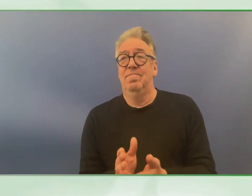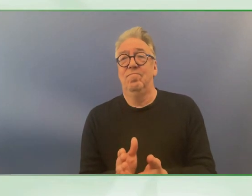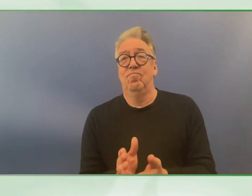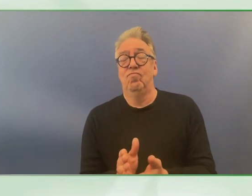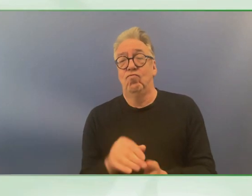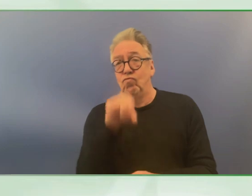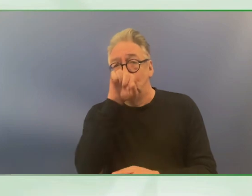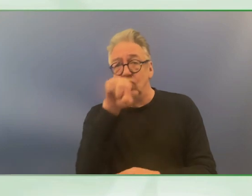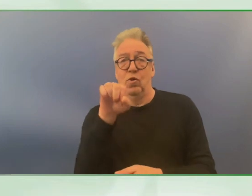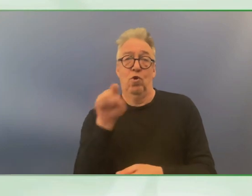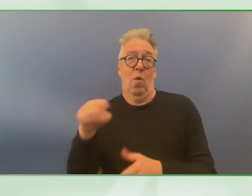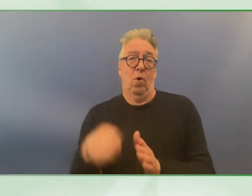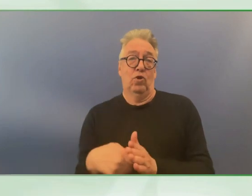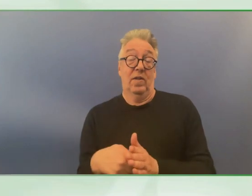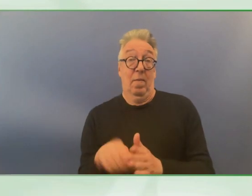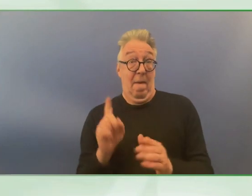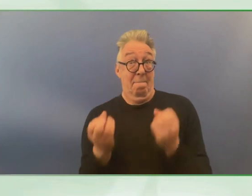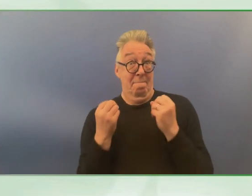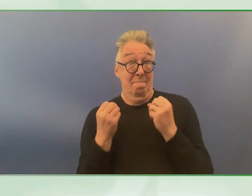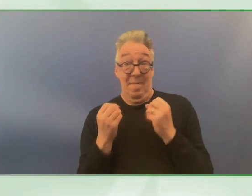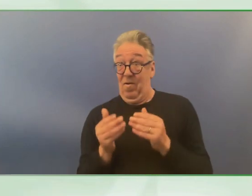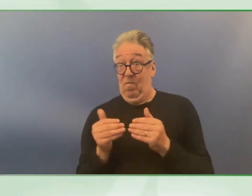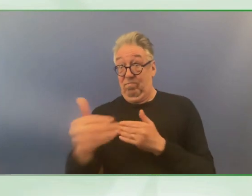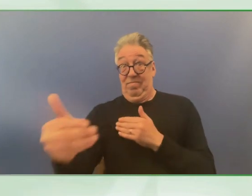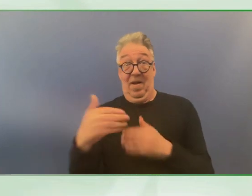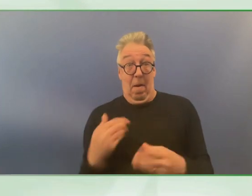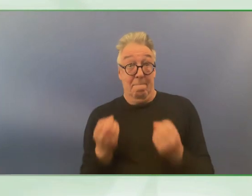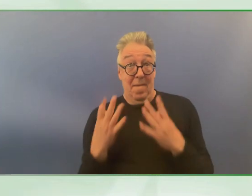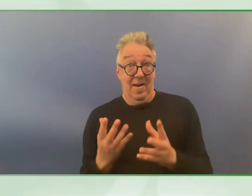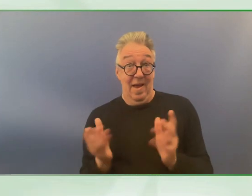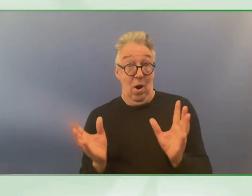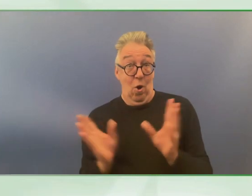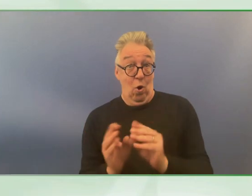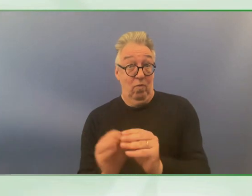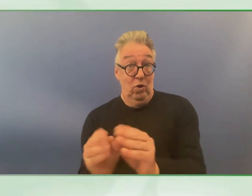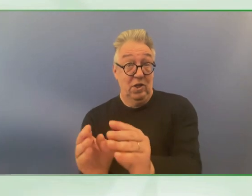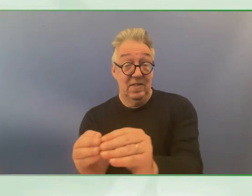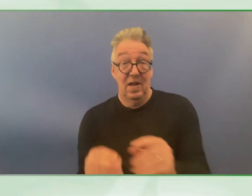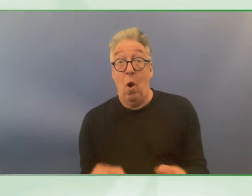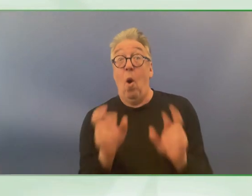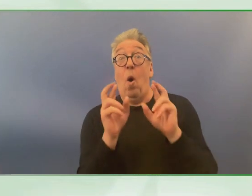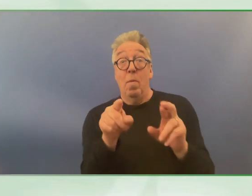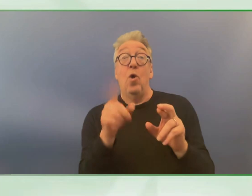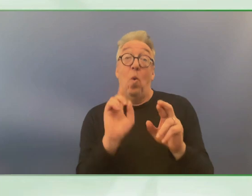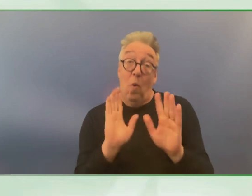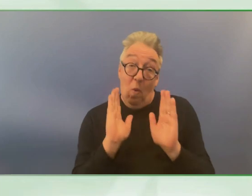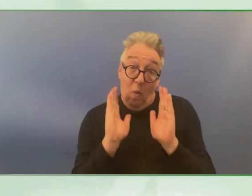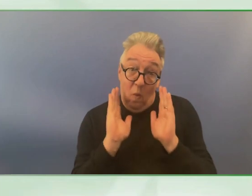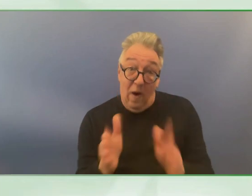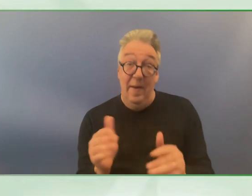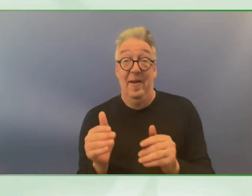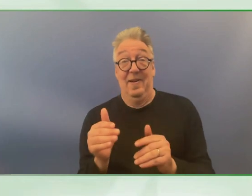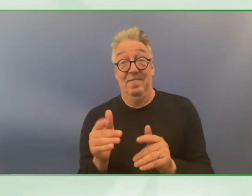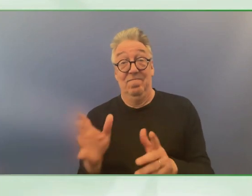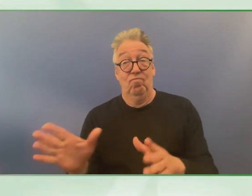lot of conferences coming up, and we would be really delighted to welcome more young voices at the upcoming conferences. I